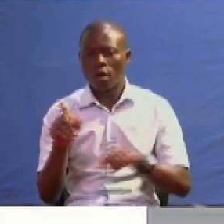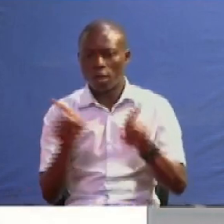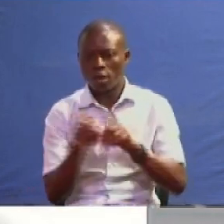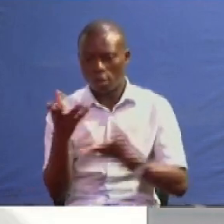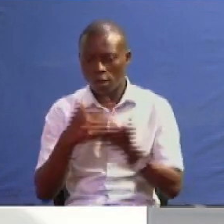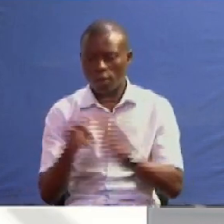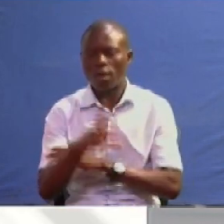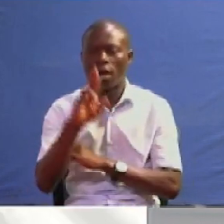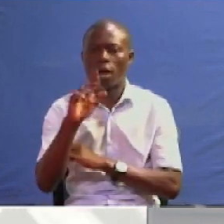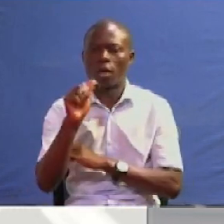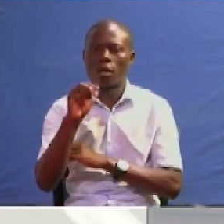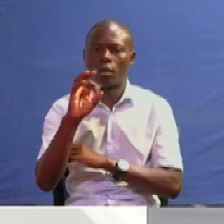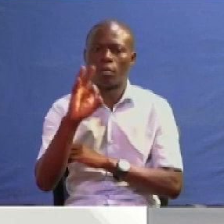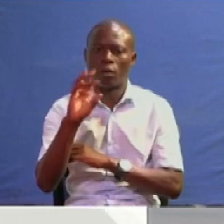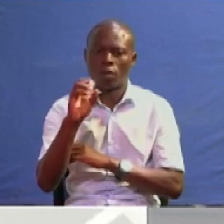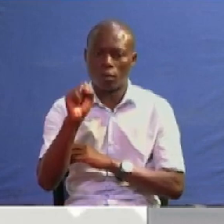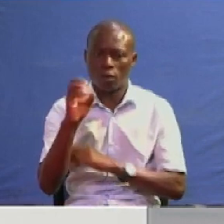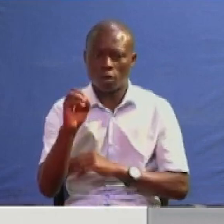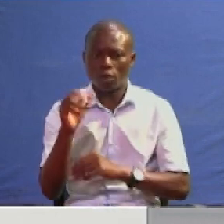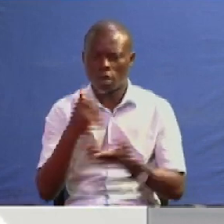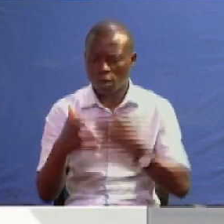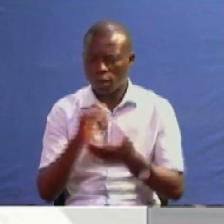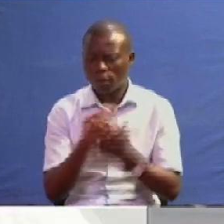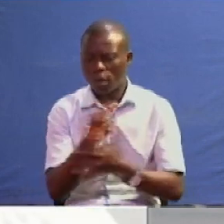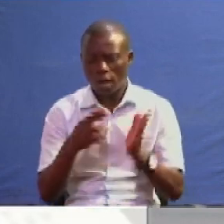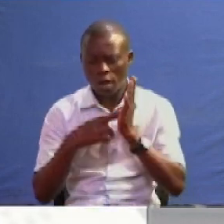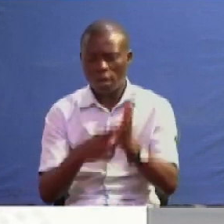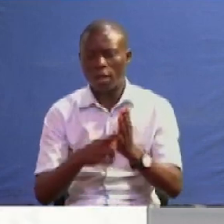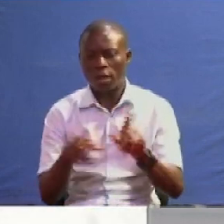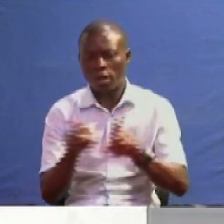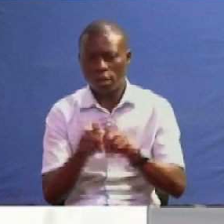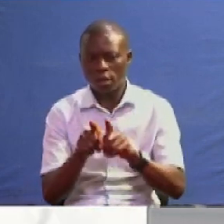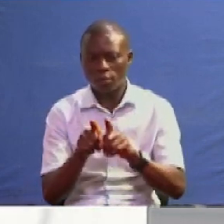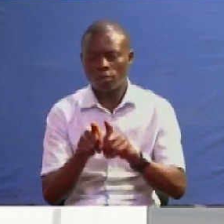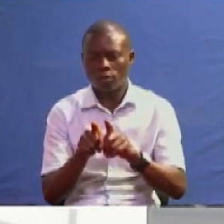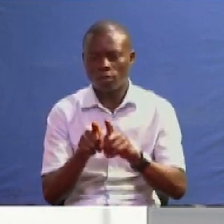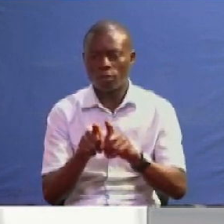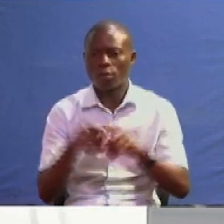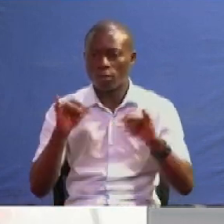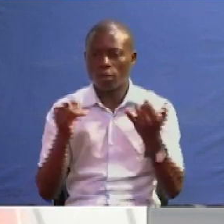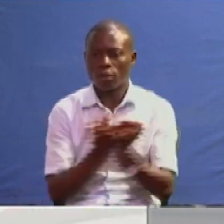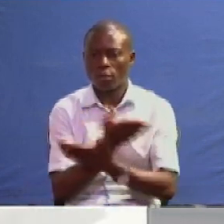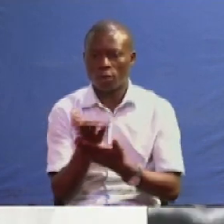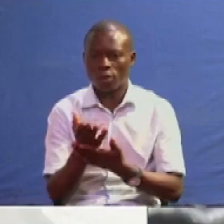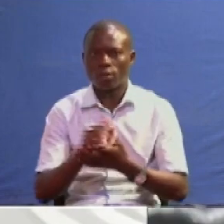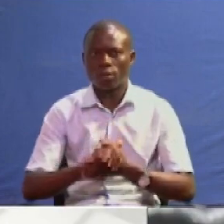Cyril Ramaphosa as President Ruto's representative at the event. James Baraka was on that